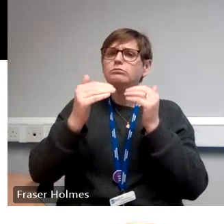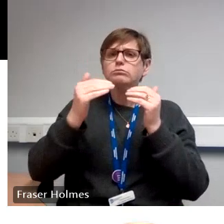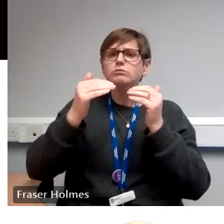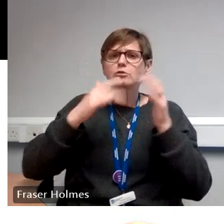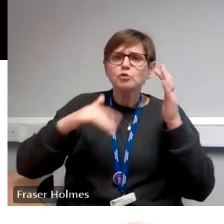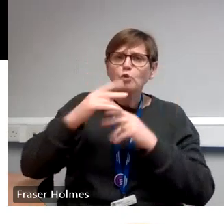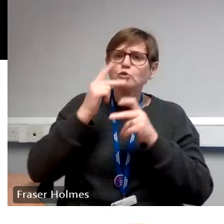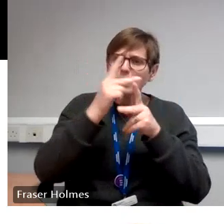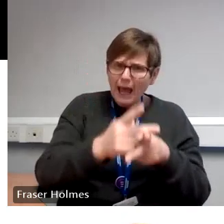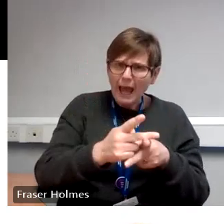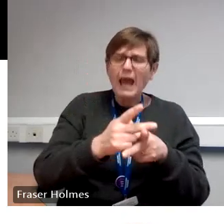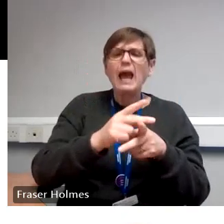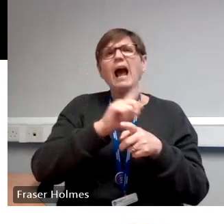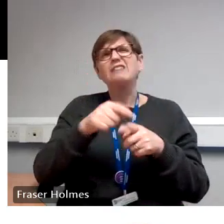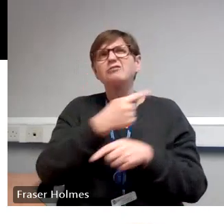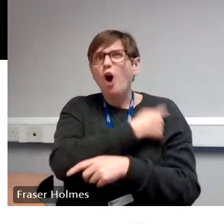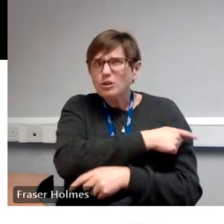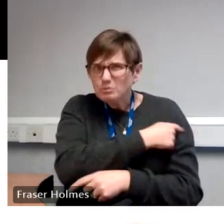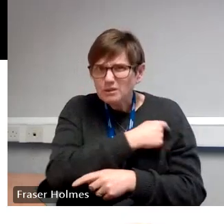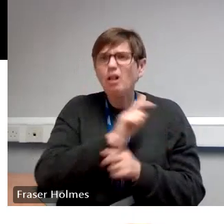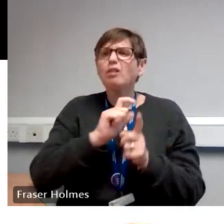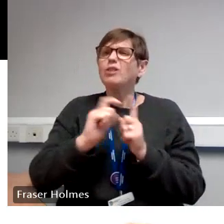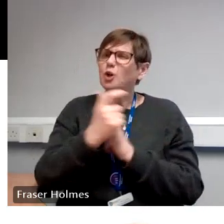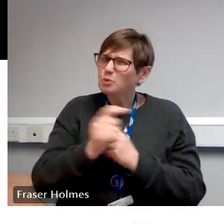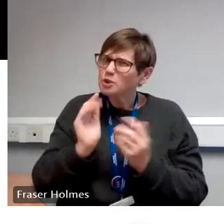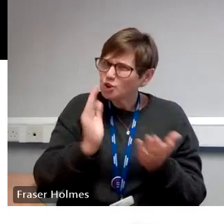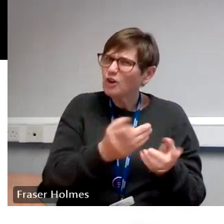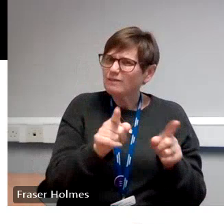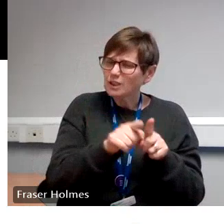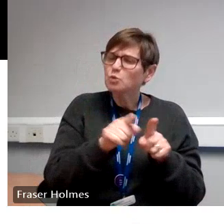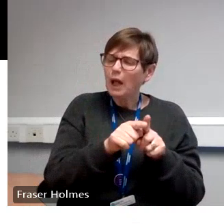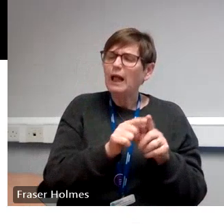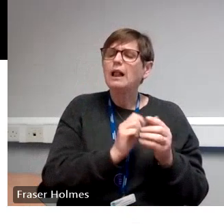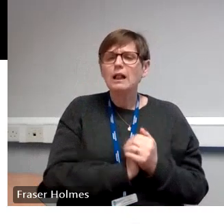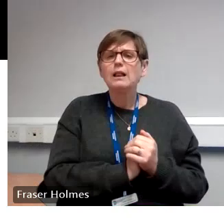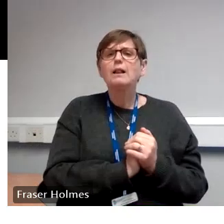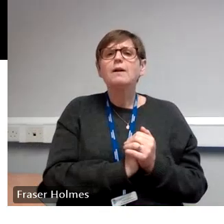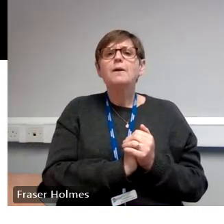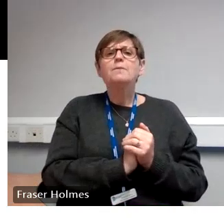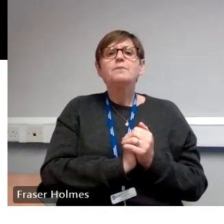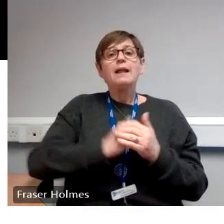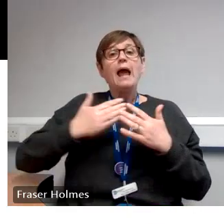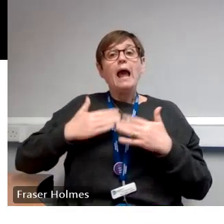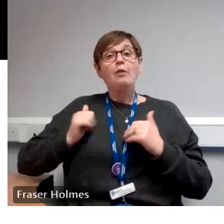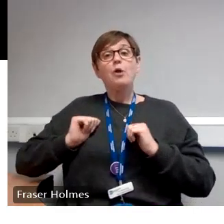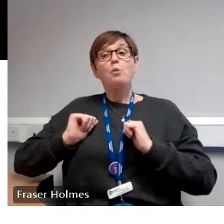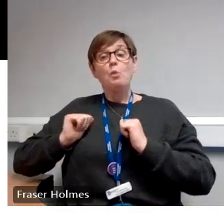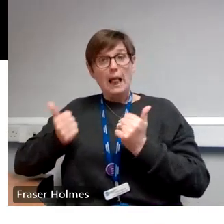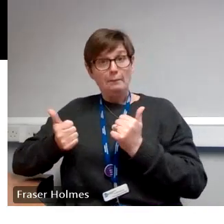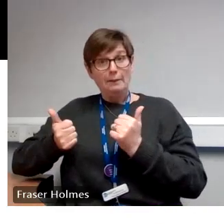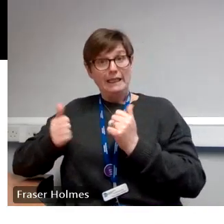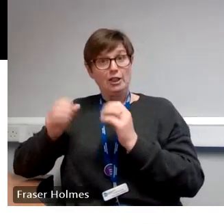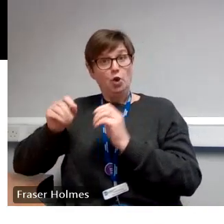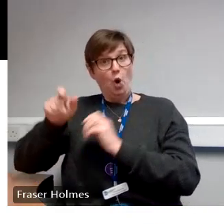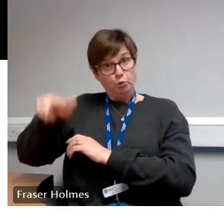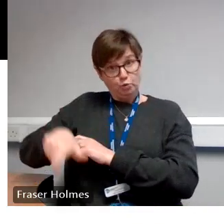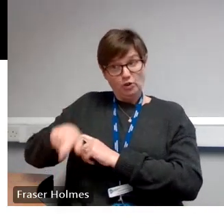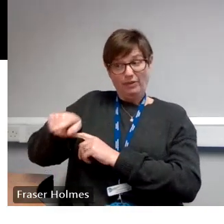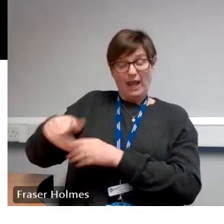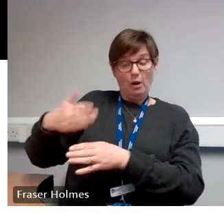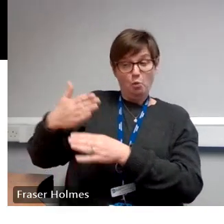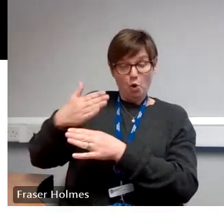care services like the hospitals and the community services as well. Then we've got health and wellbeing coaches who work with people